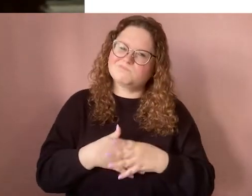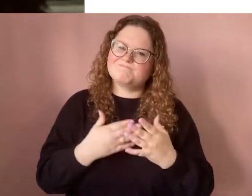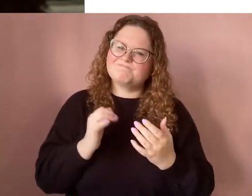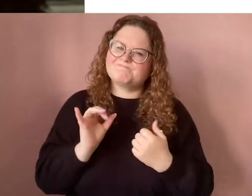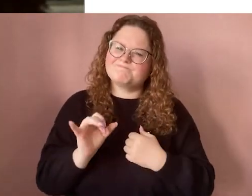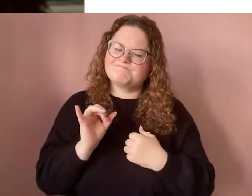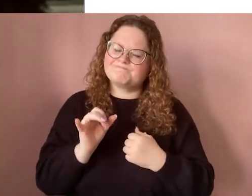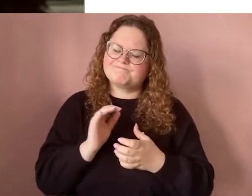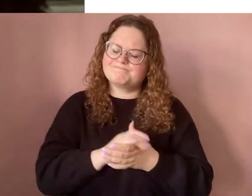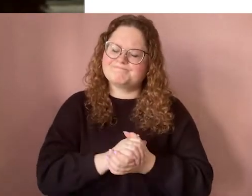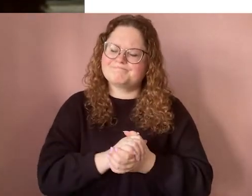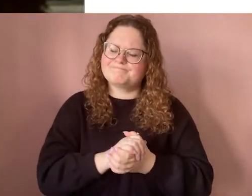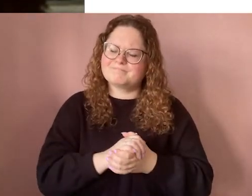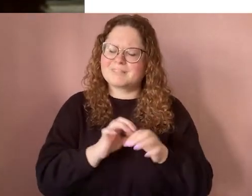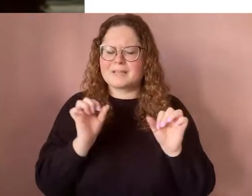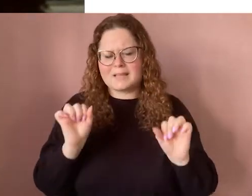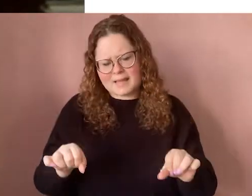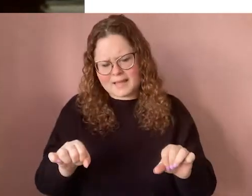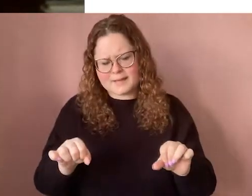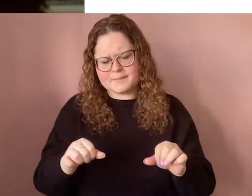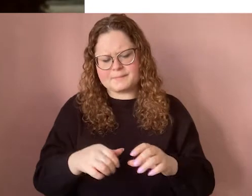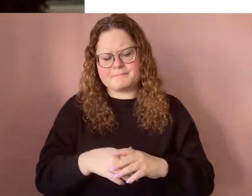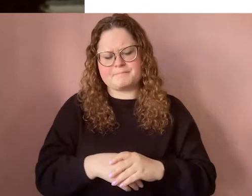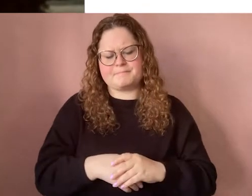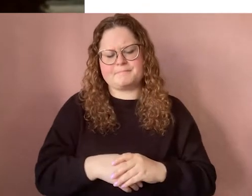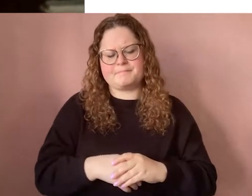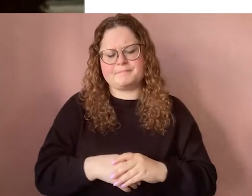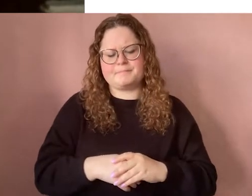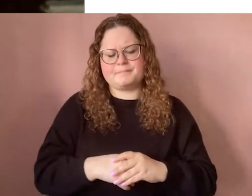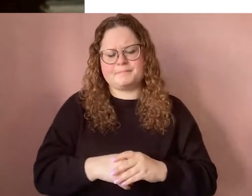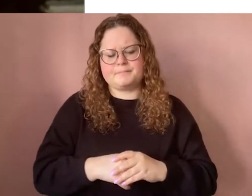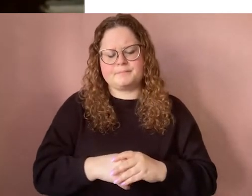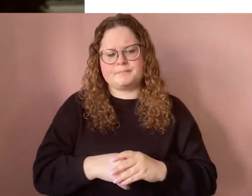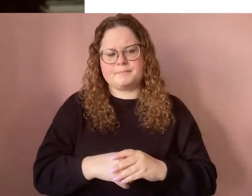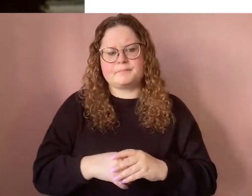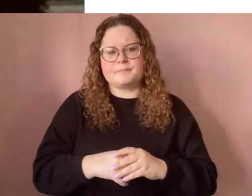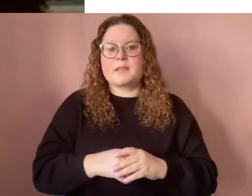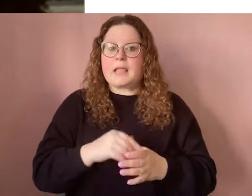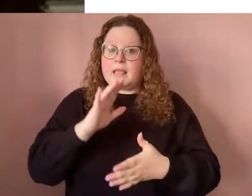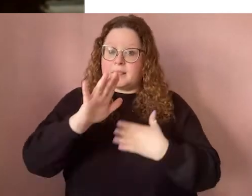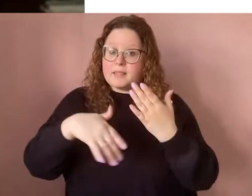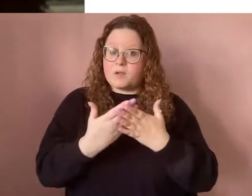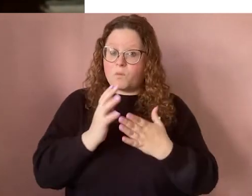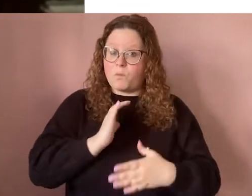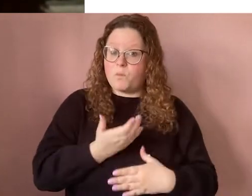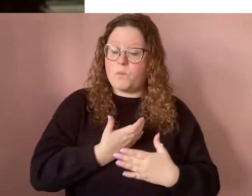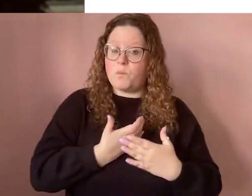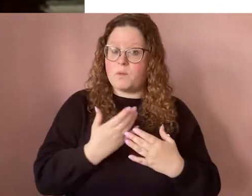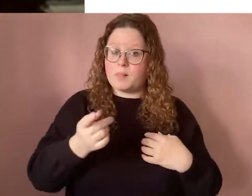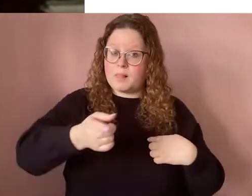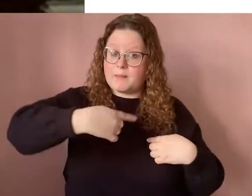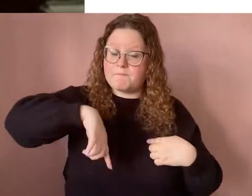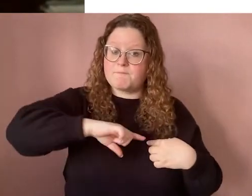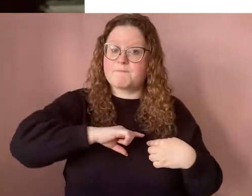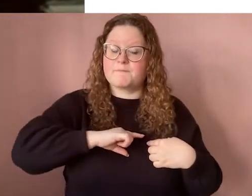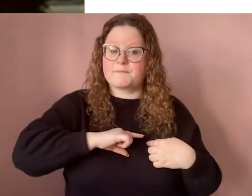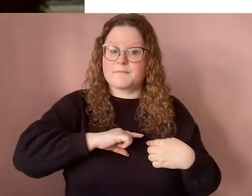to dedicate ourselves in all of our various facets of life, clinical, business, government,